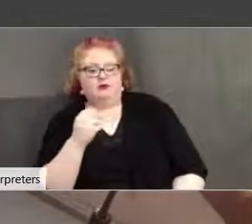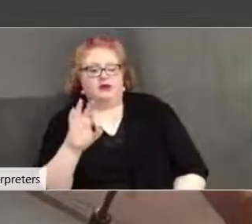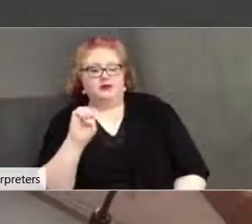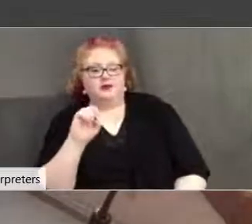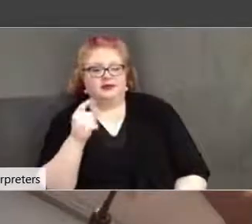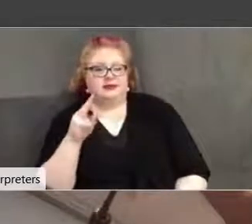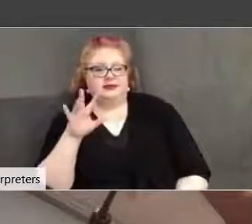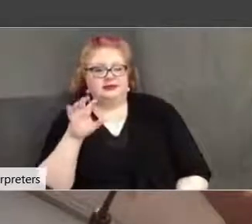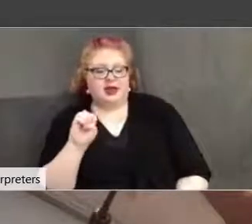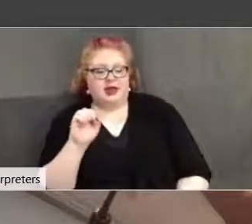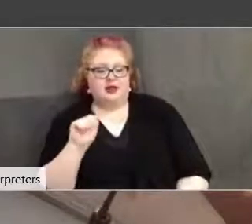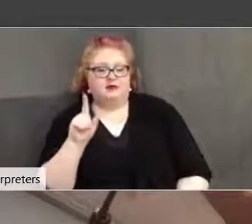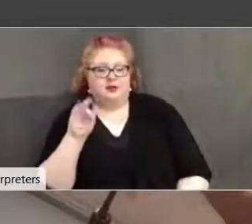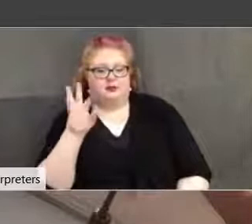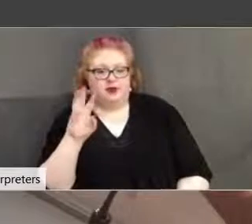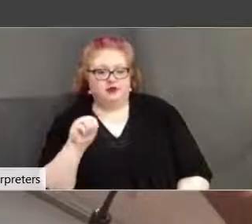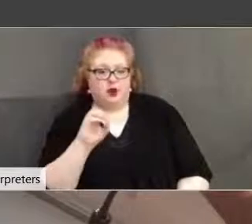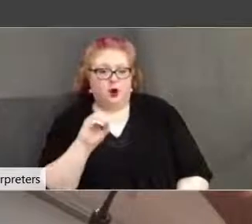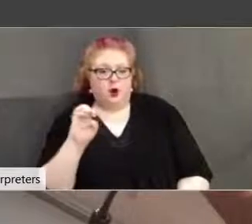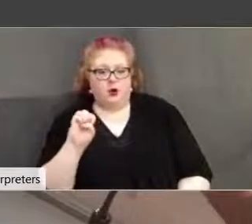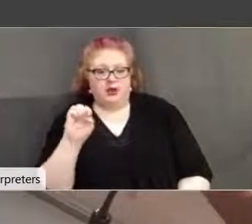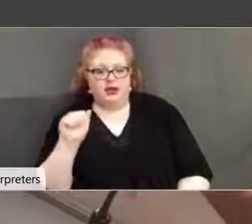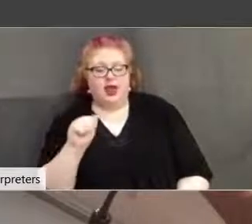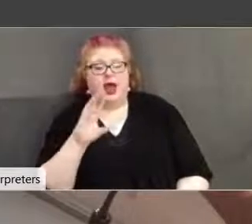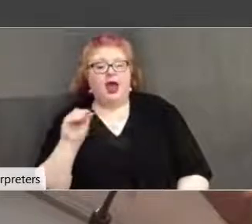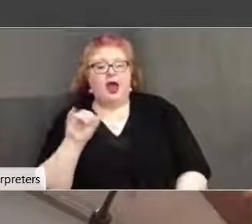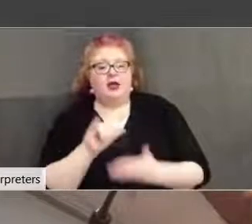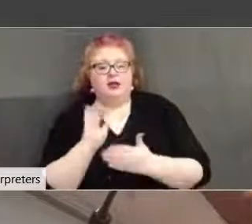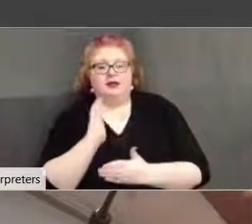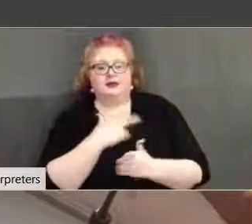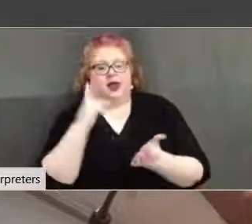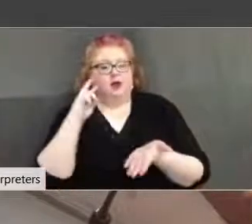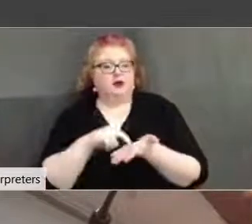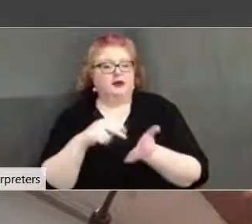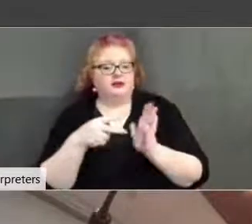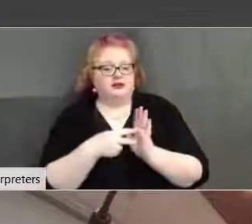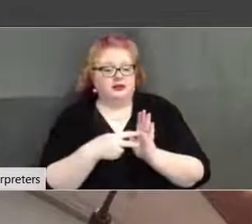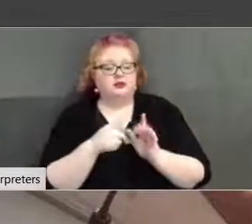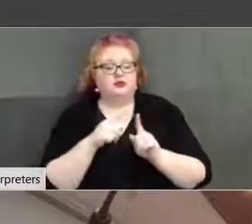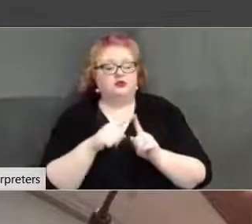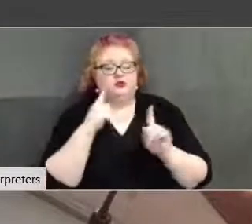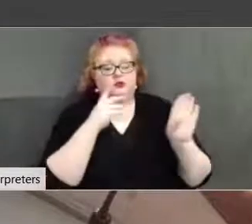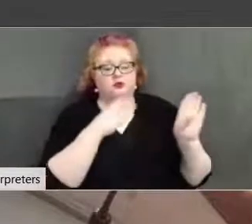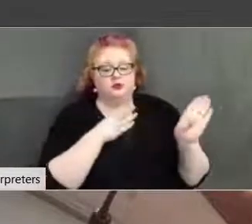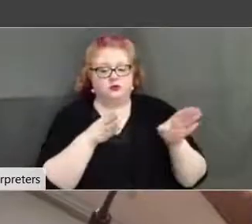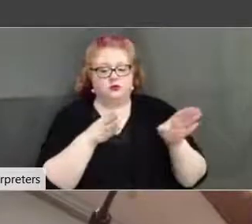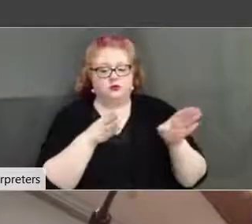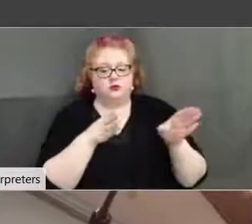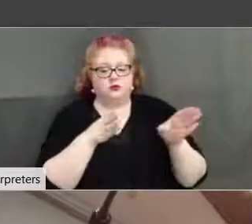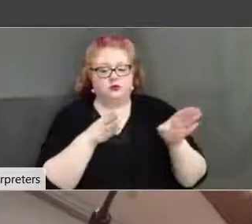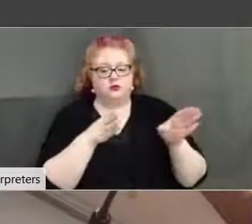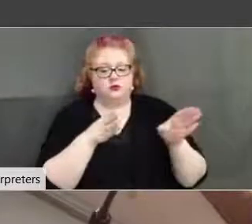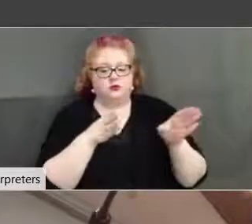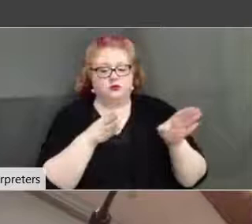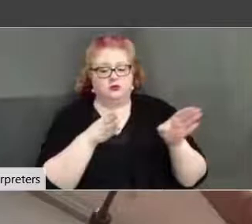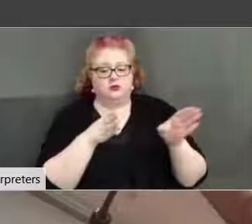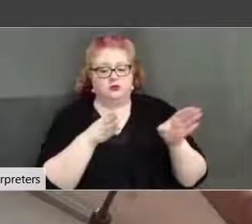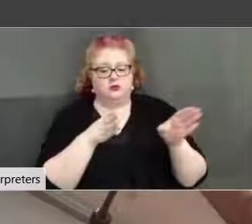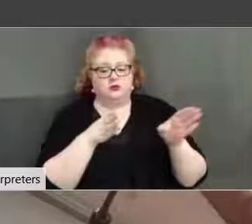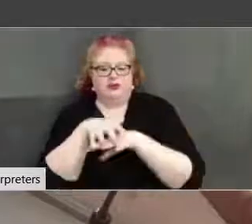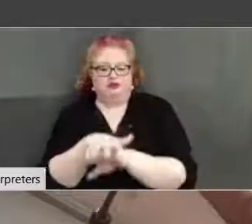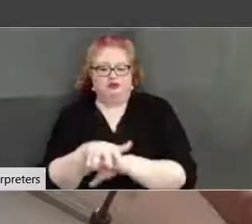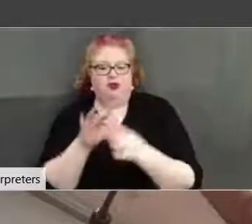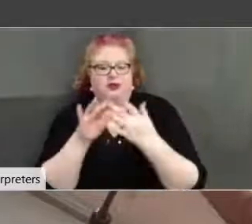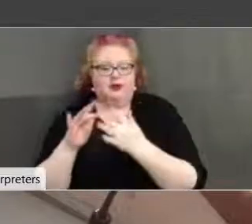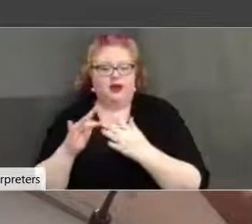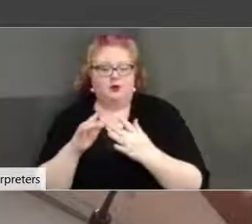1, 2020, to move towards a clinically integrated network. We just could not predict COVID-19. I think we do take